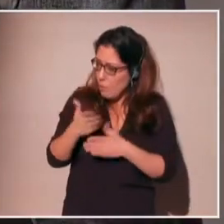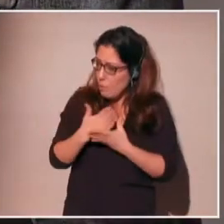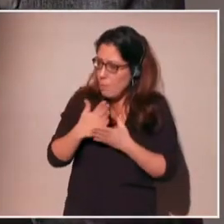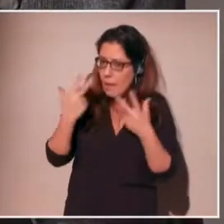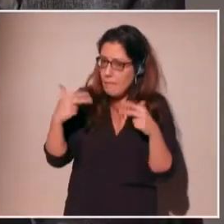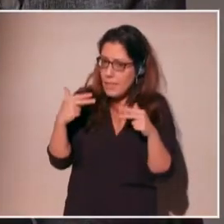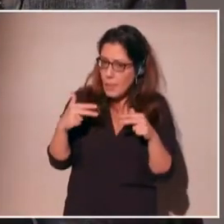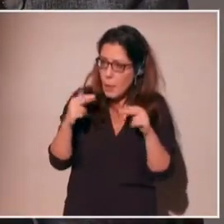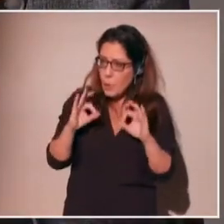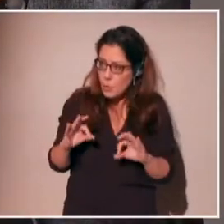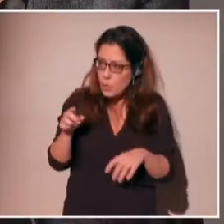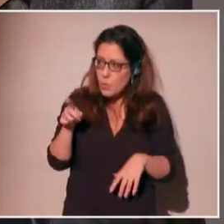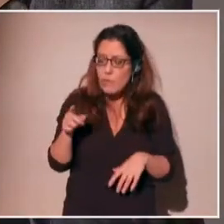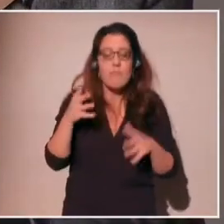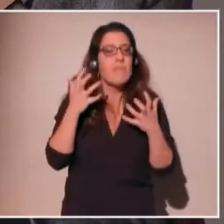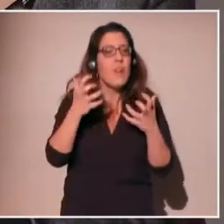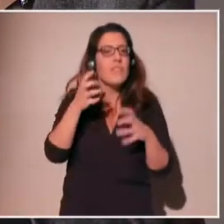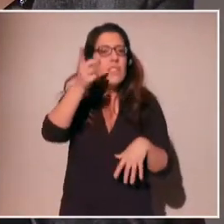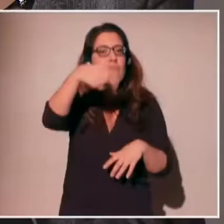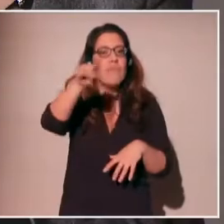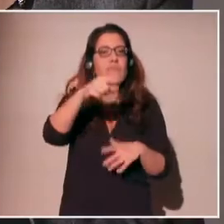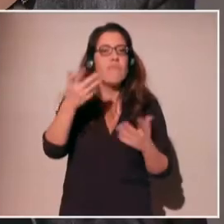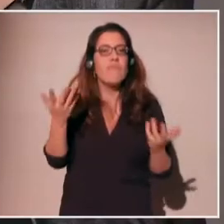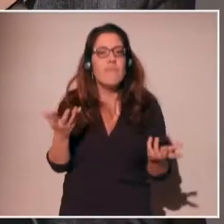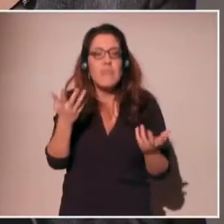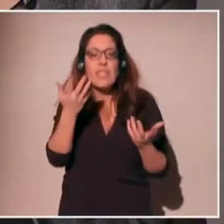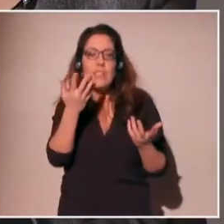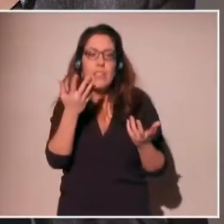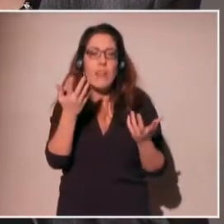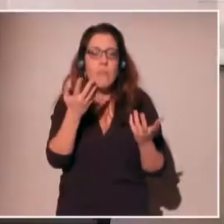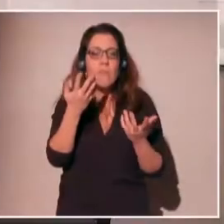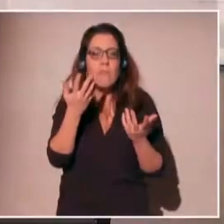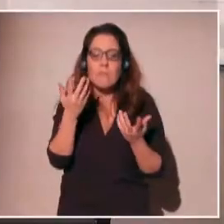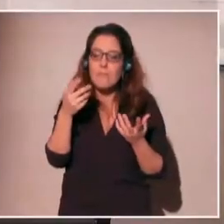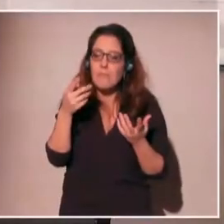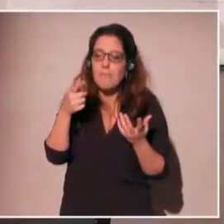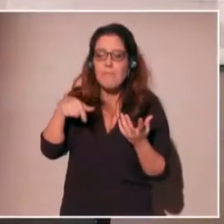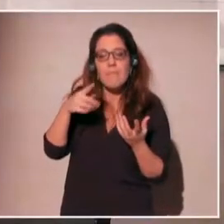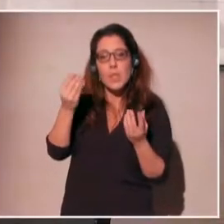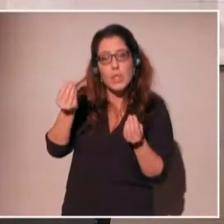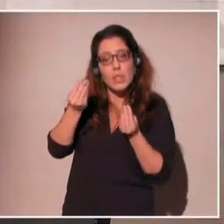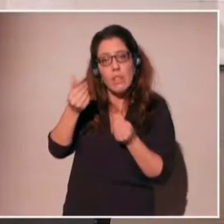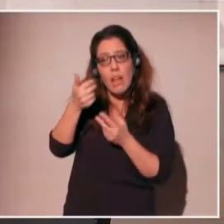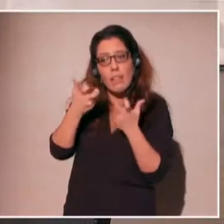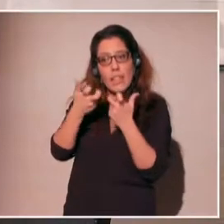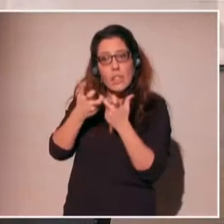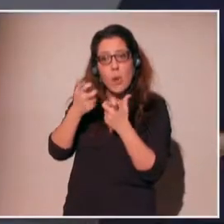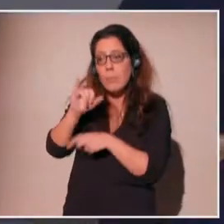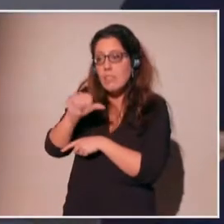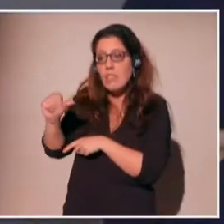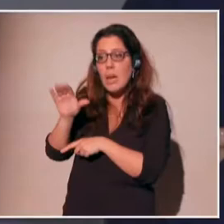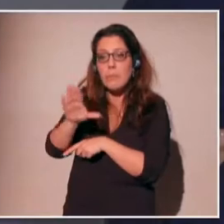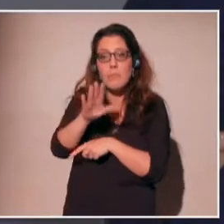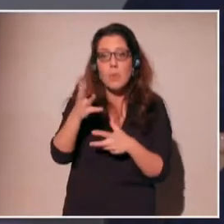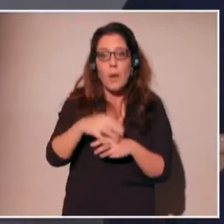one exciting example, very concrete one, on AI. So maybe we start with you, and then yeah, we can show the